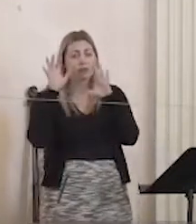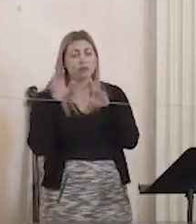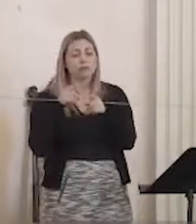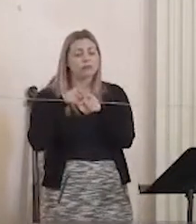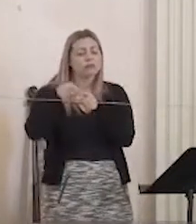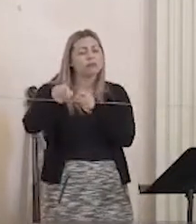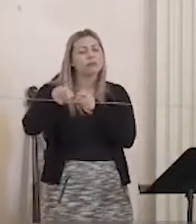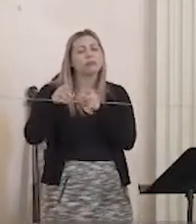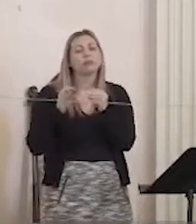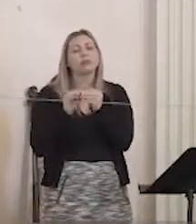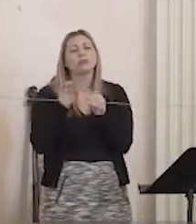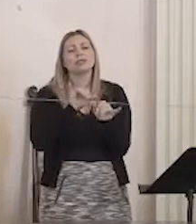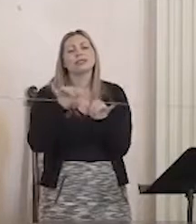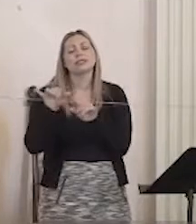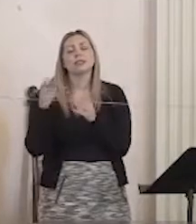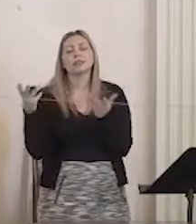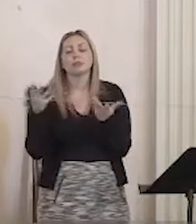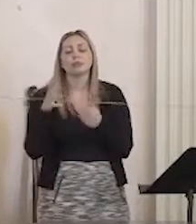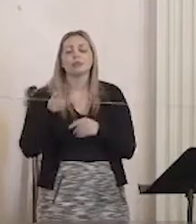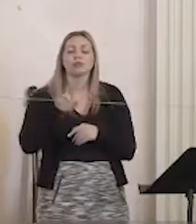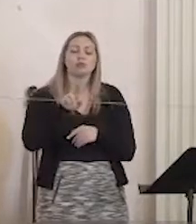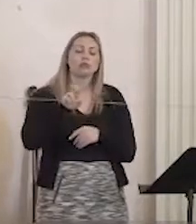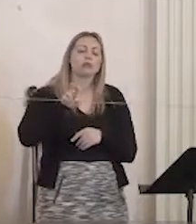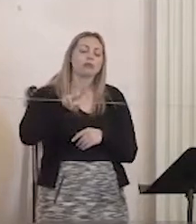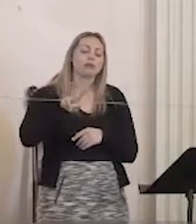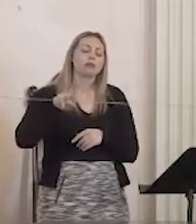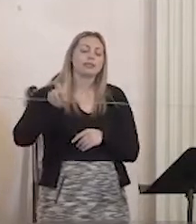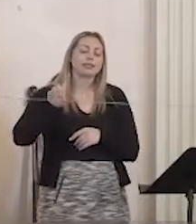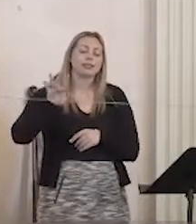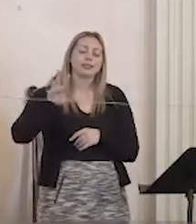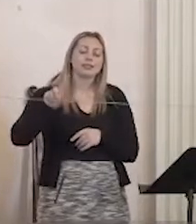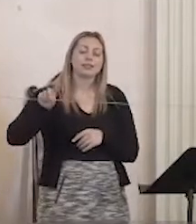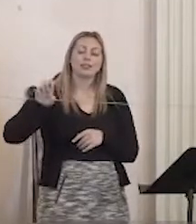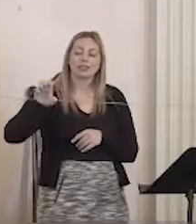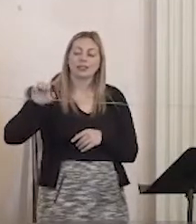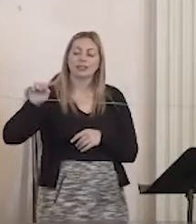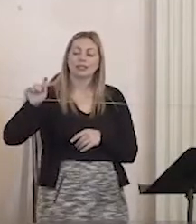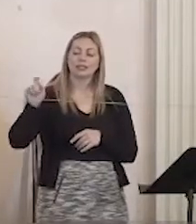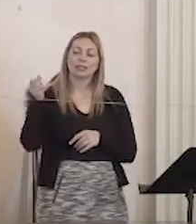ministry more like the Reverend David Eaton?